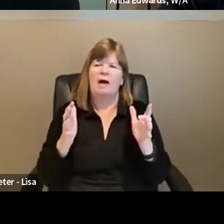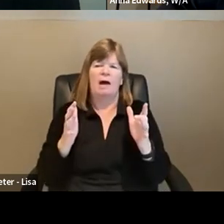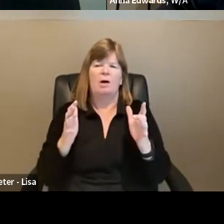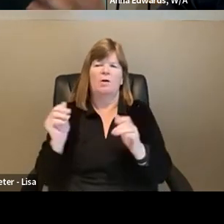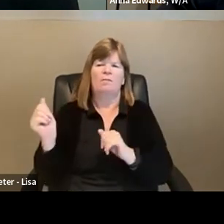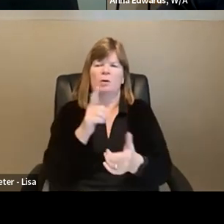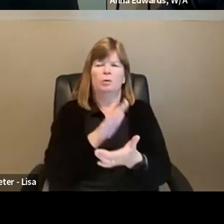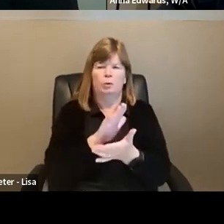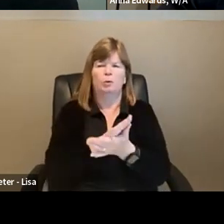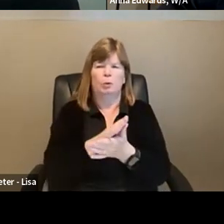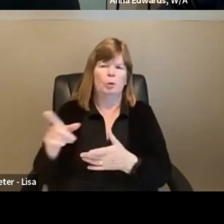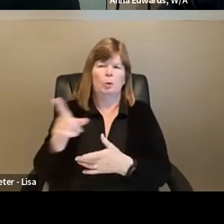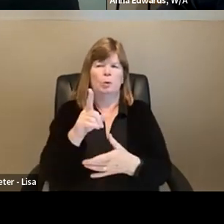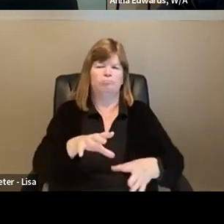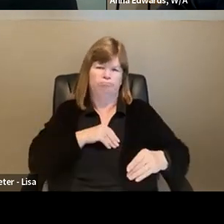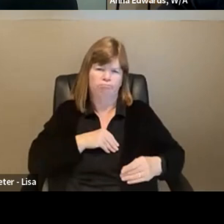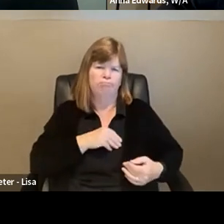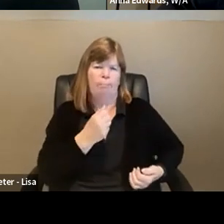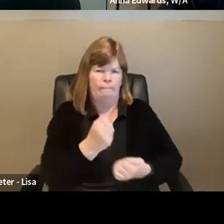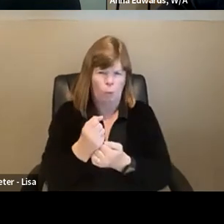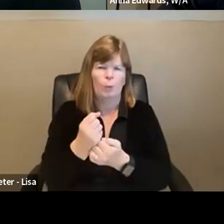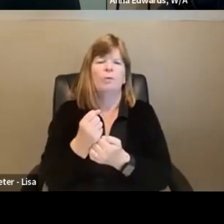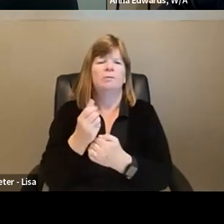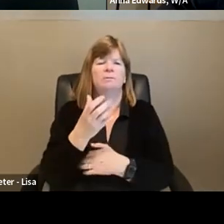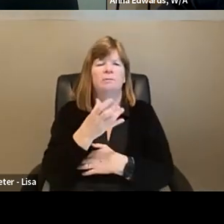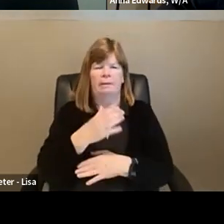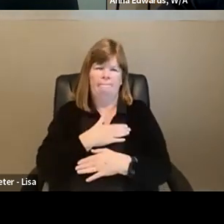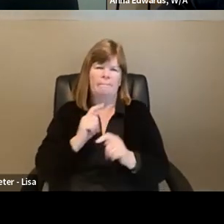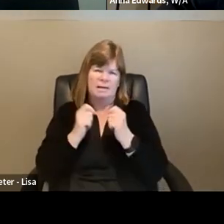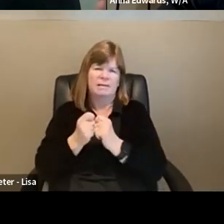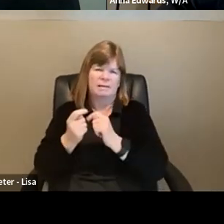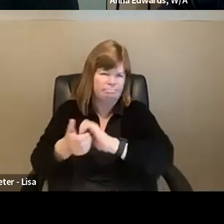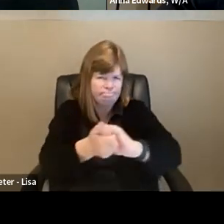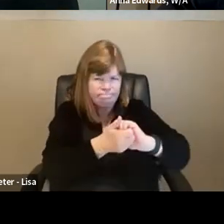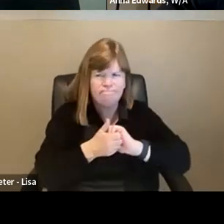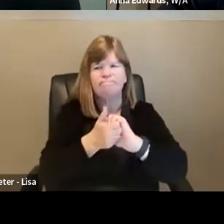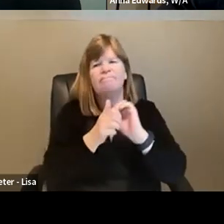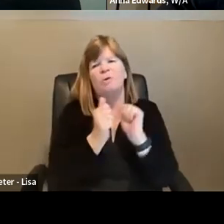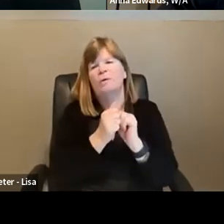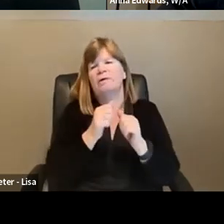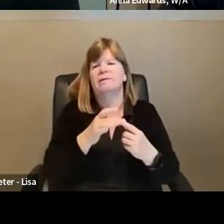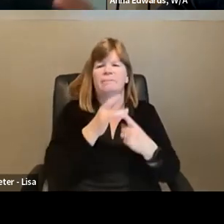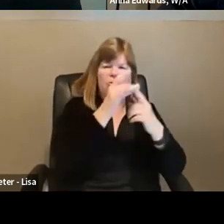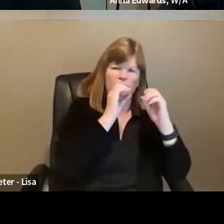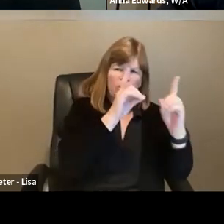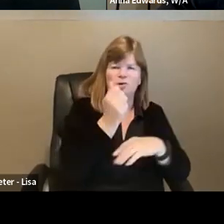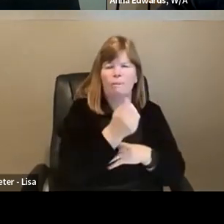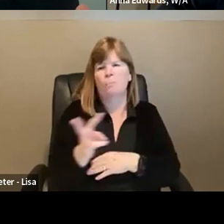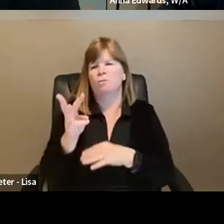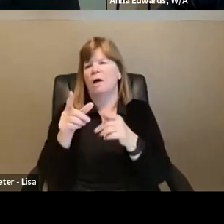school support officers who supervise principals, and my team collaborating together, along with special education, multilingual.